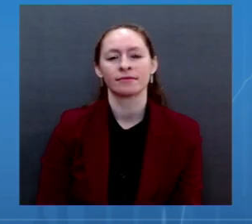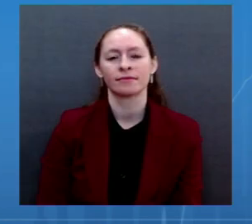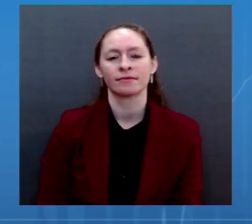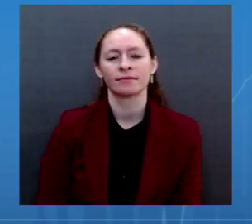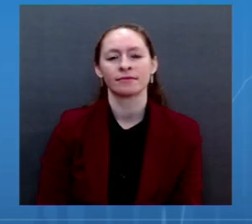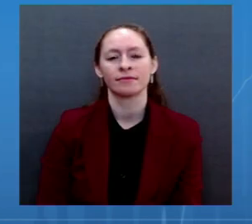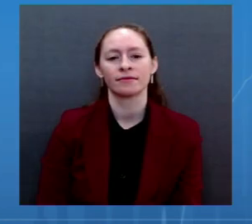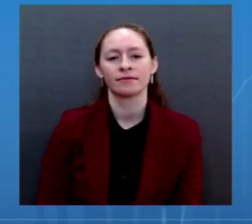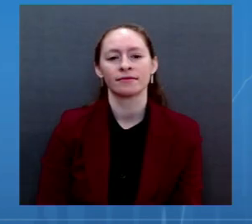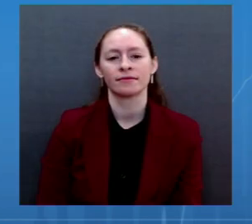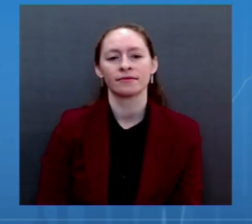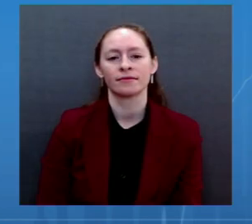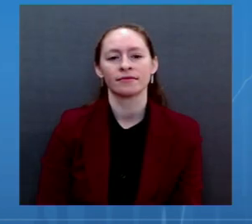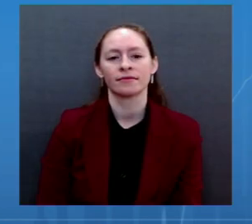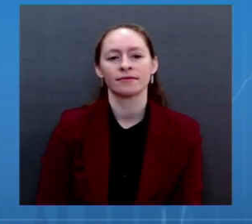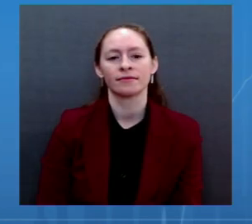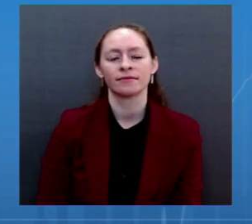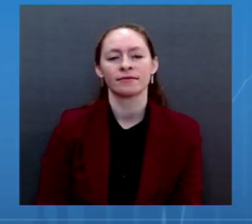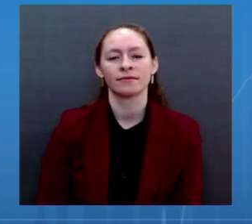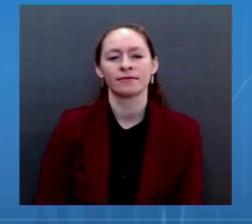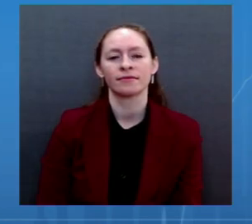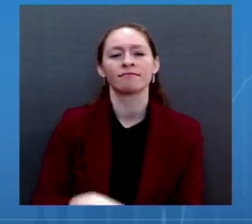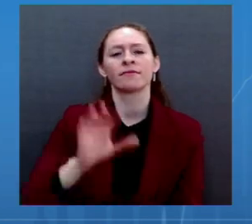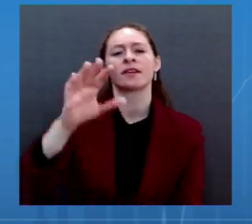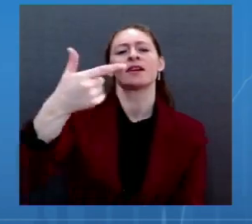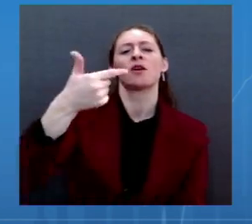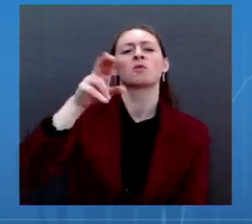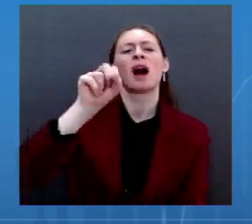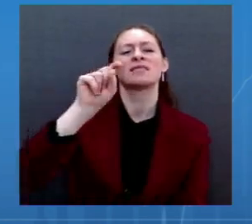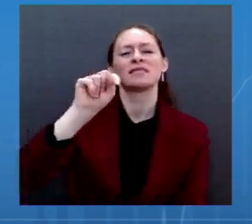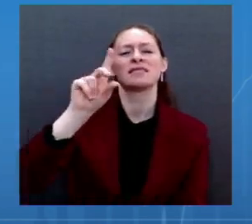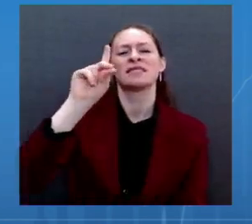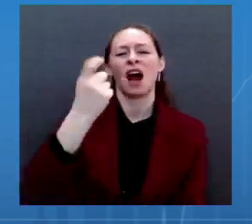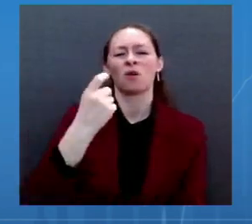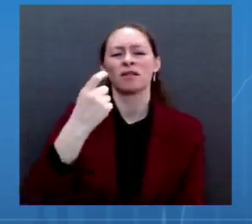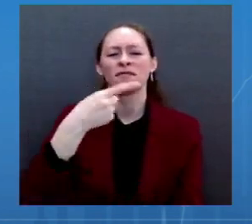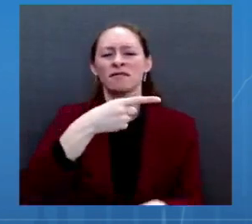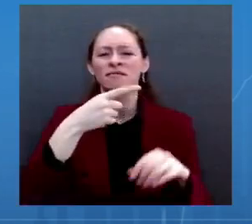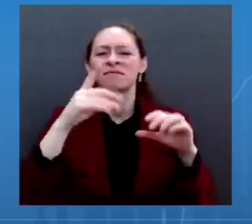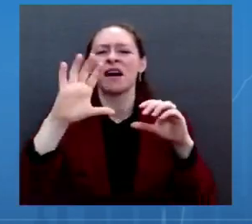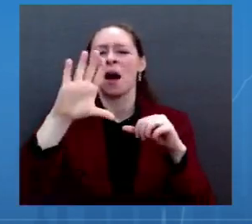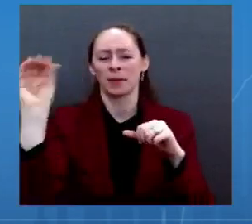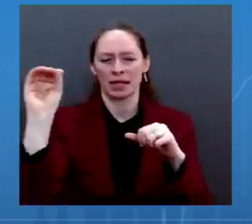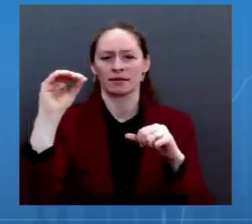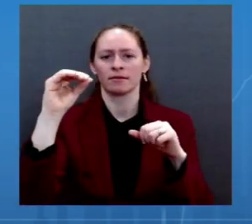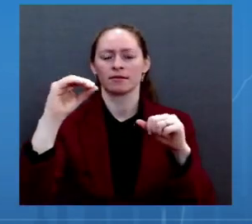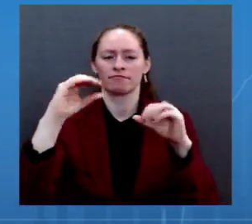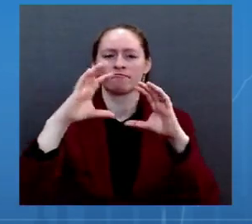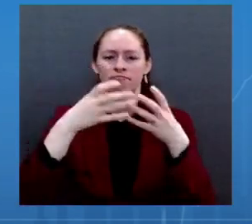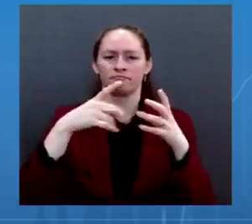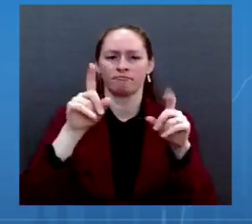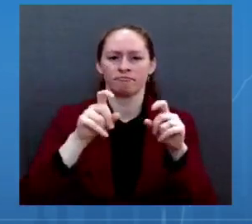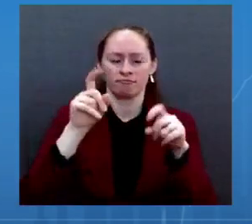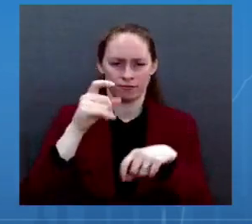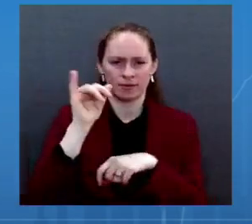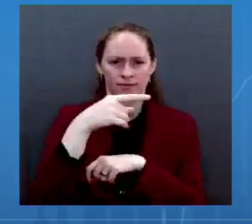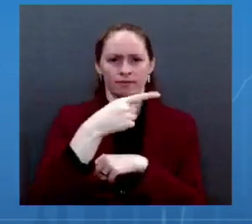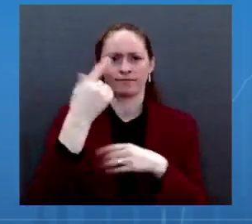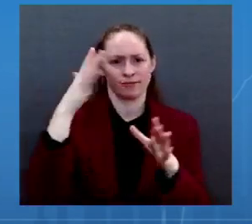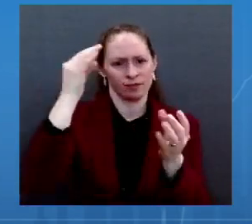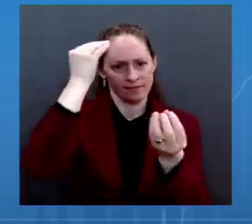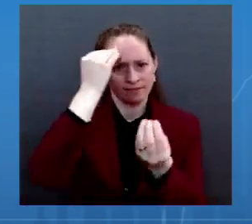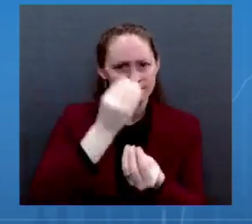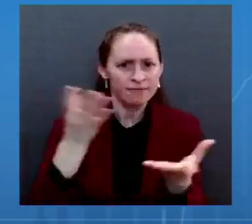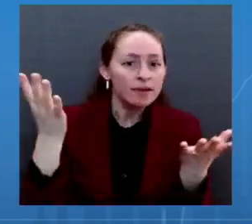3 days, up from 1 day for a lab-based PCR test. Other labs have told me that they're having